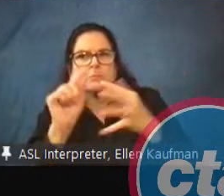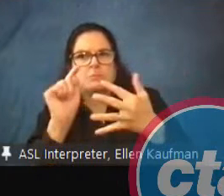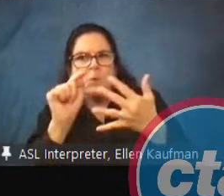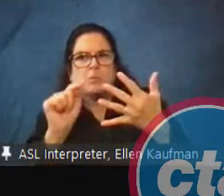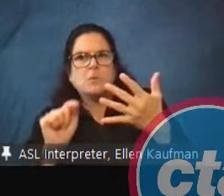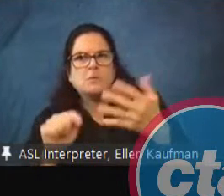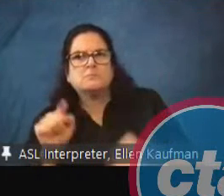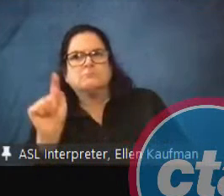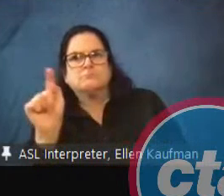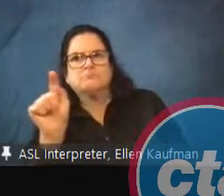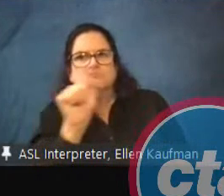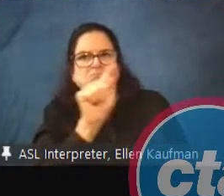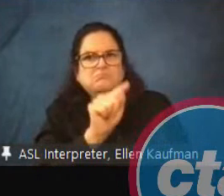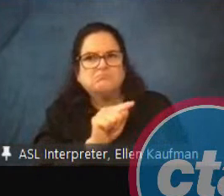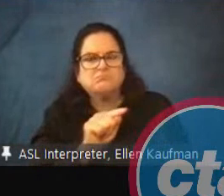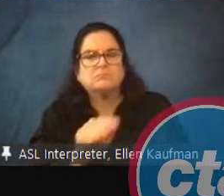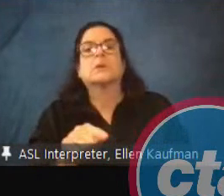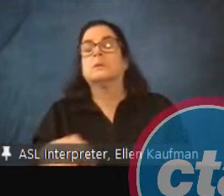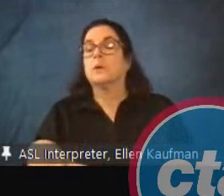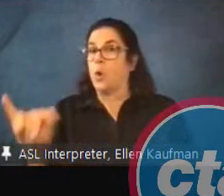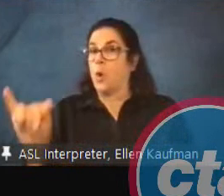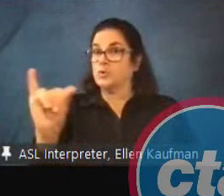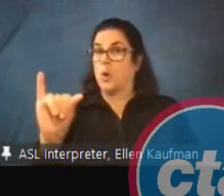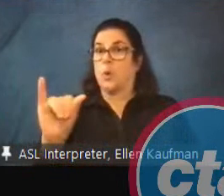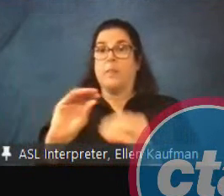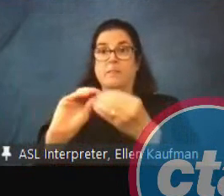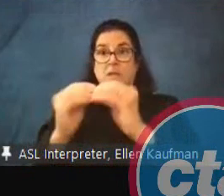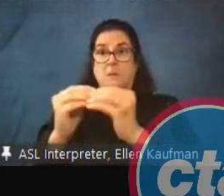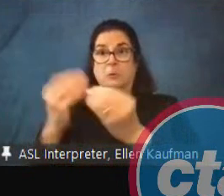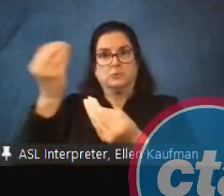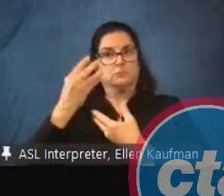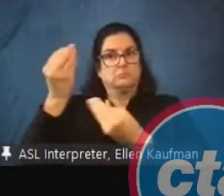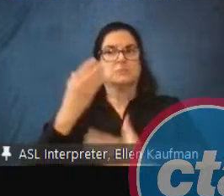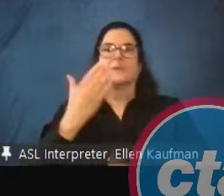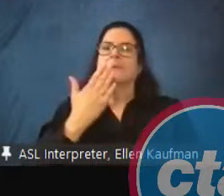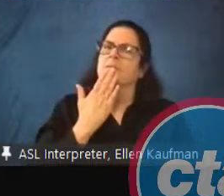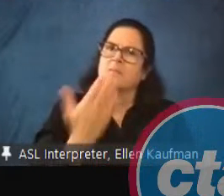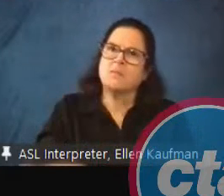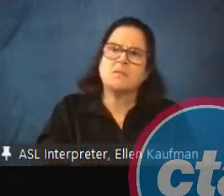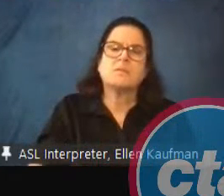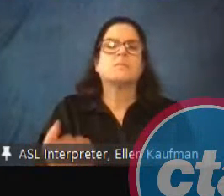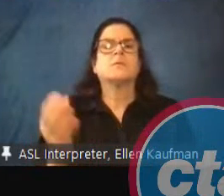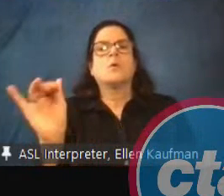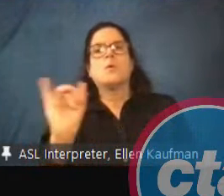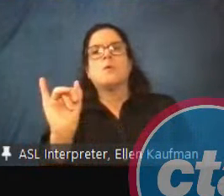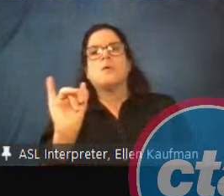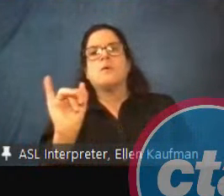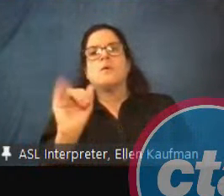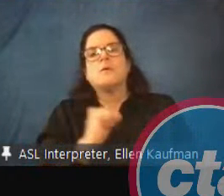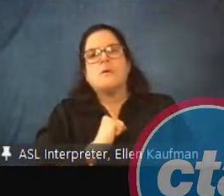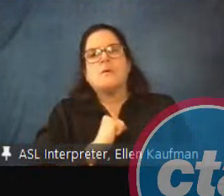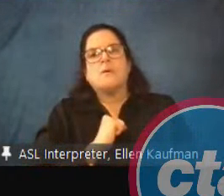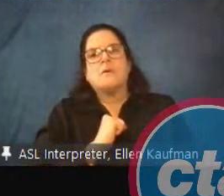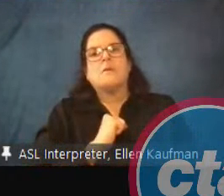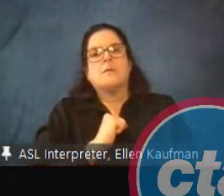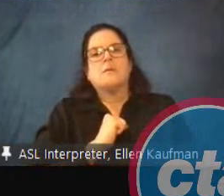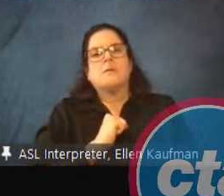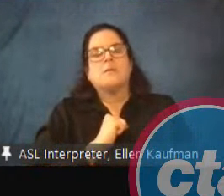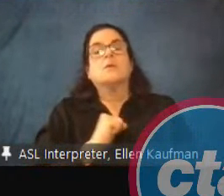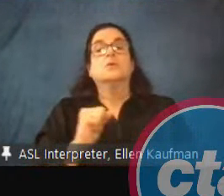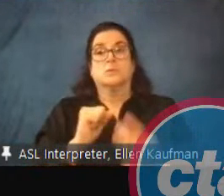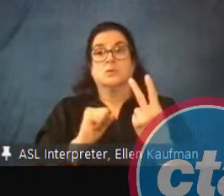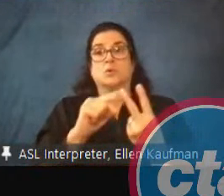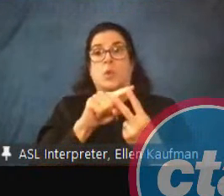I appreciated the data a lot, so thank you. I'm also wondering, as we're looking, so two things.